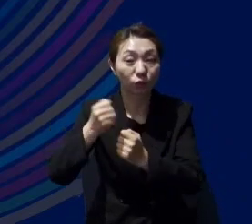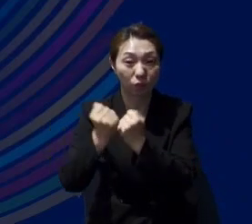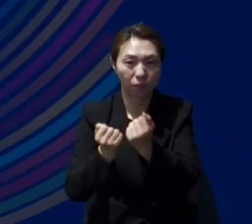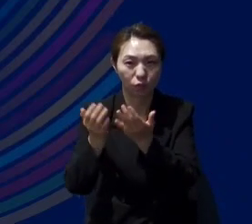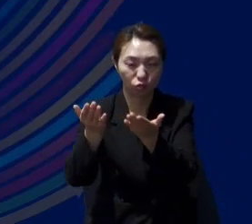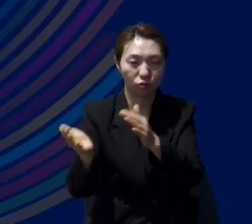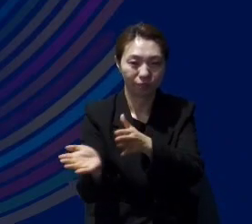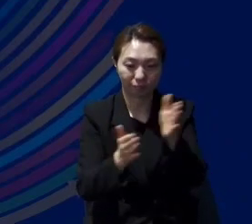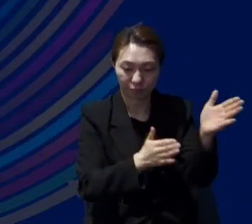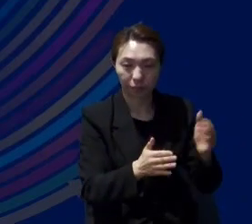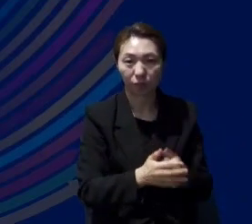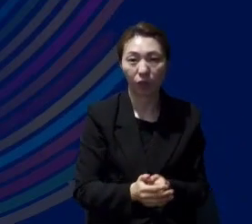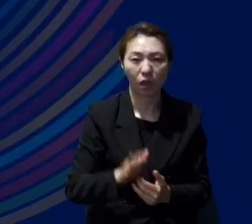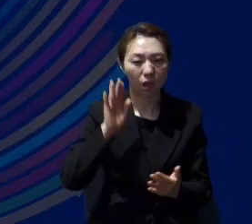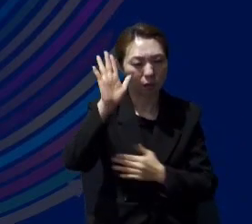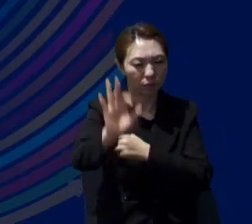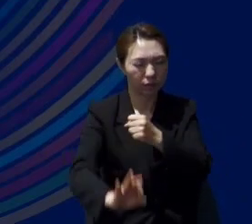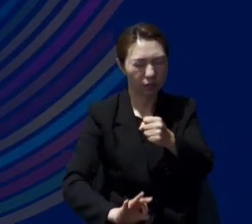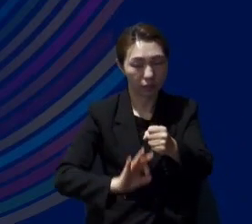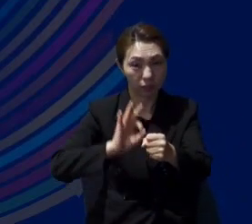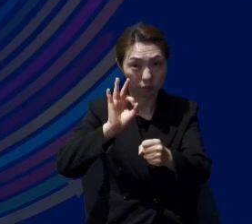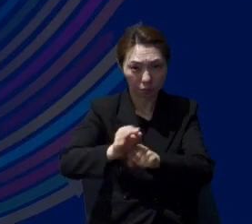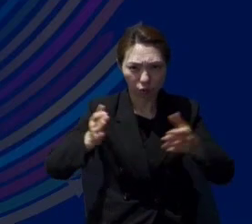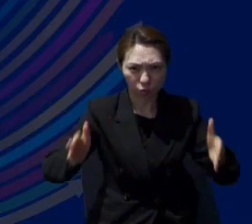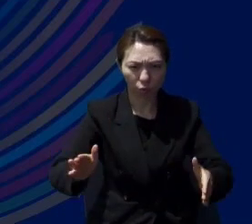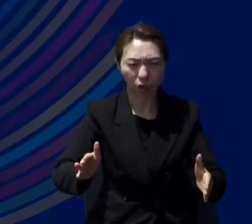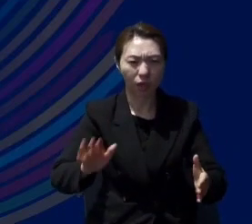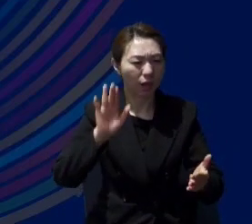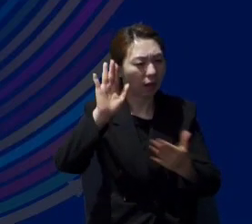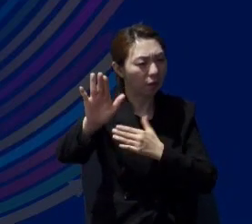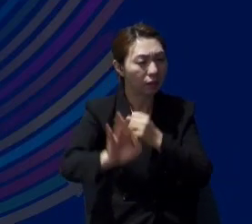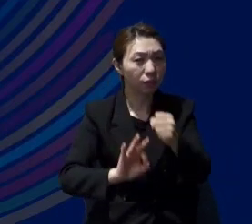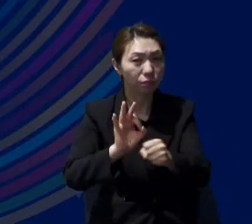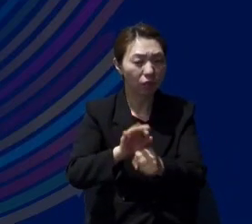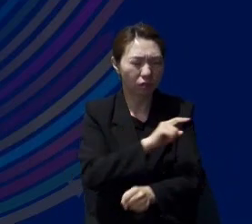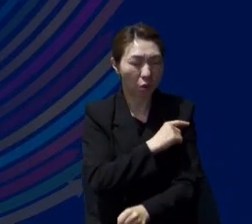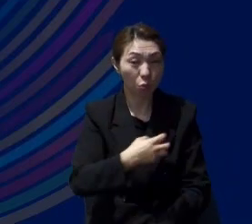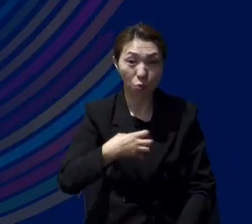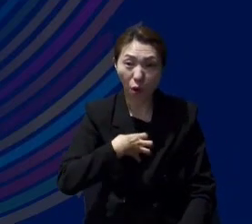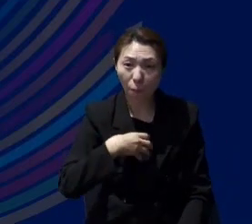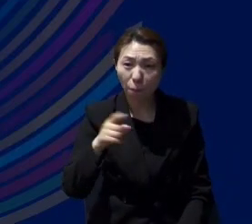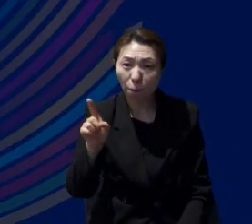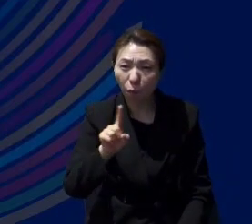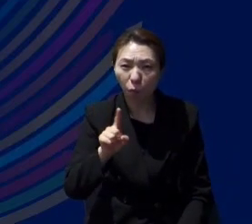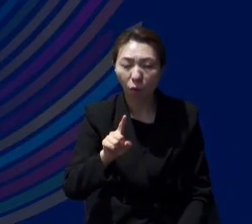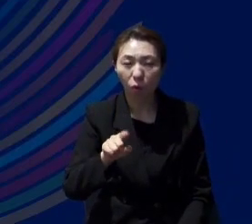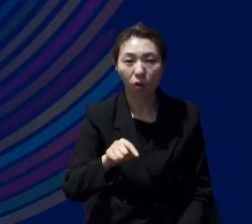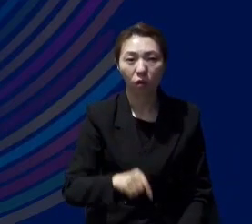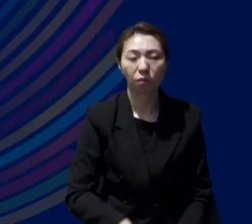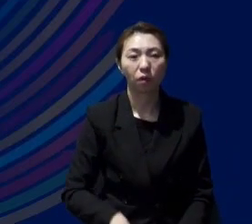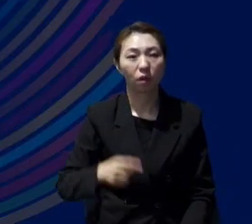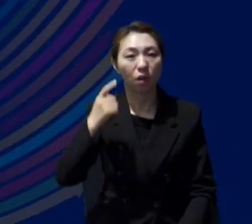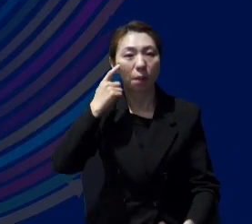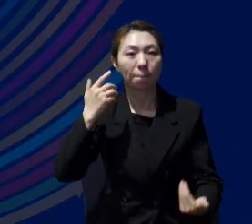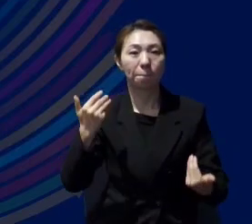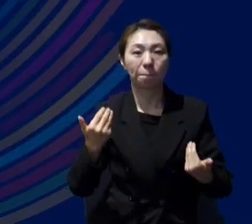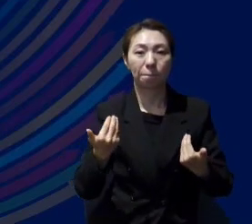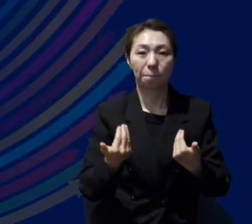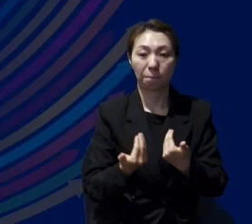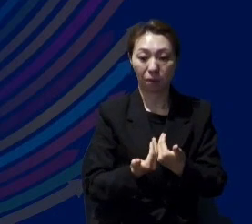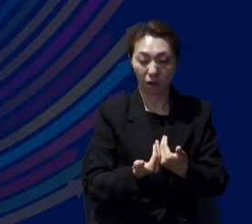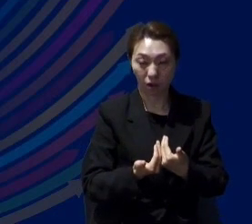list is almost turned upside down. You will see that, for example, economic weather events, changes to